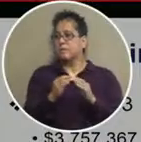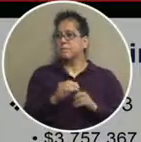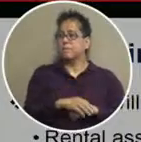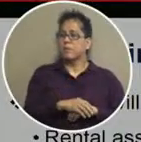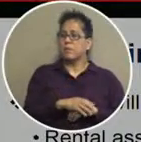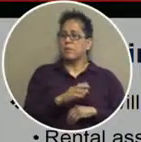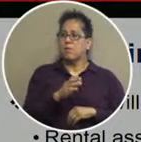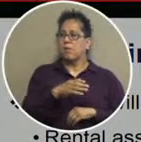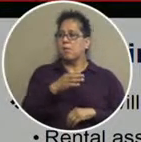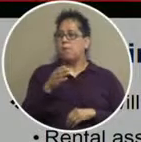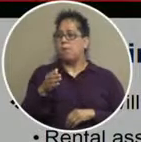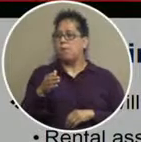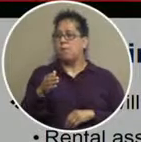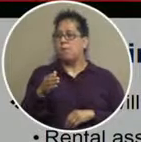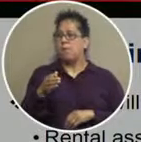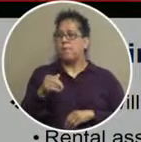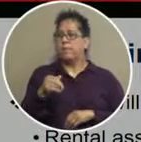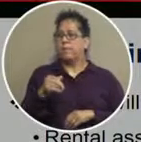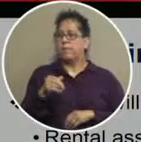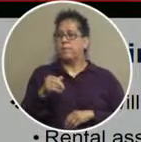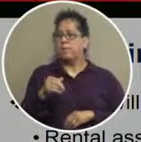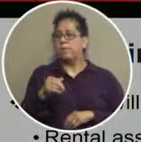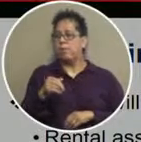Next slide.